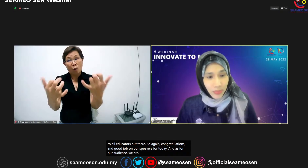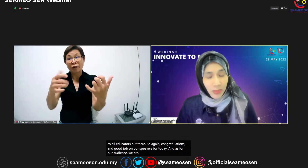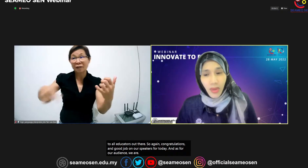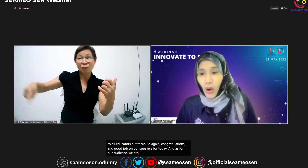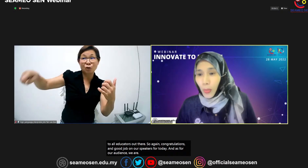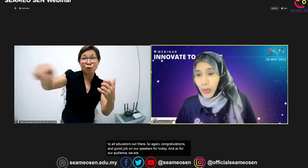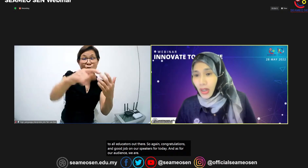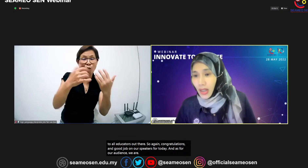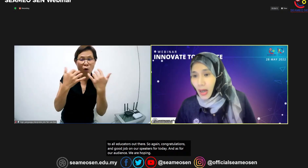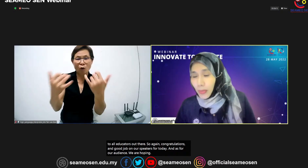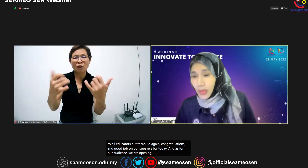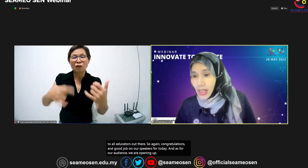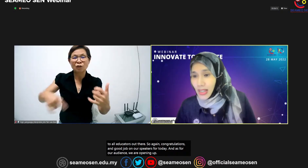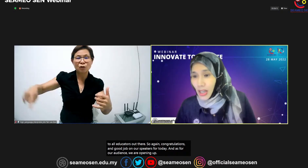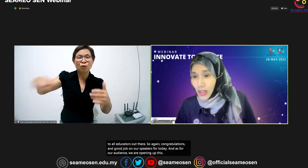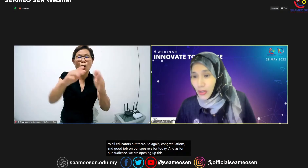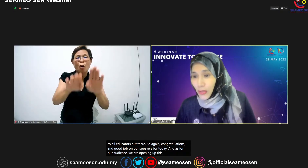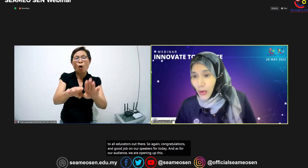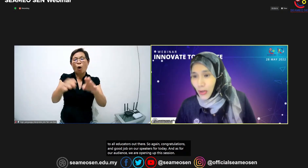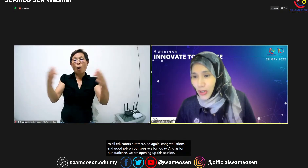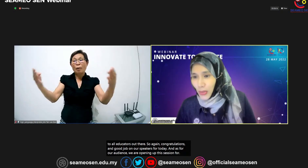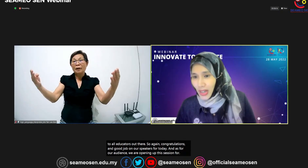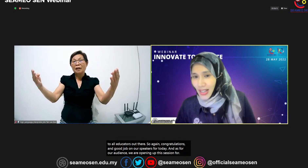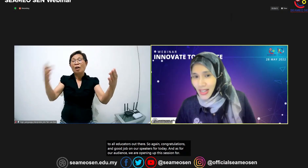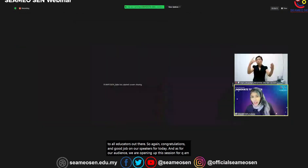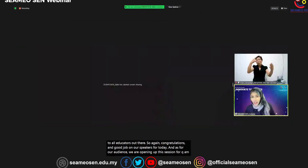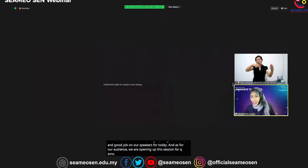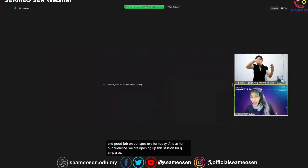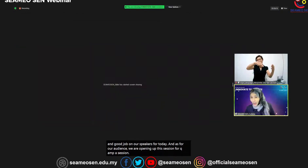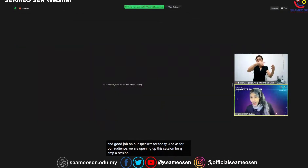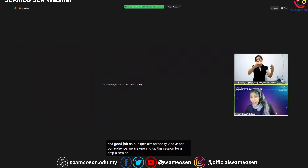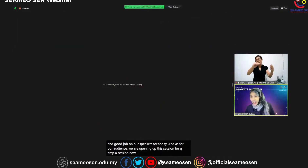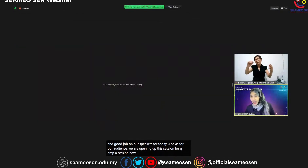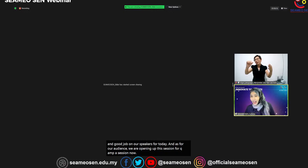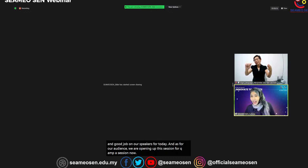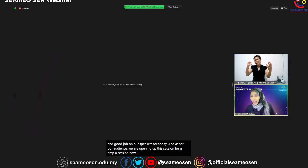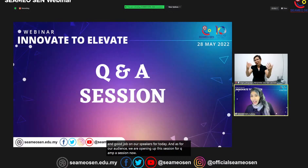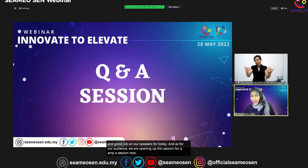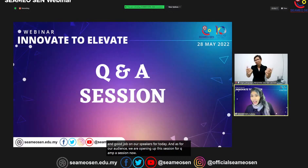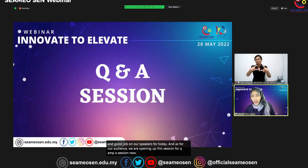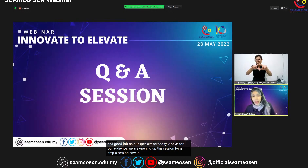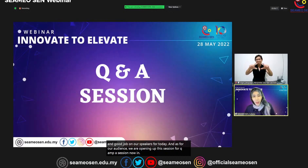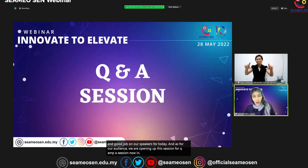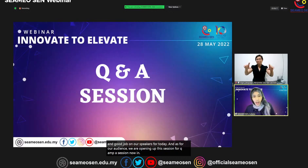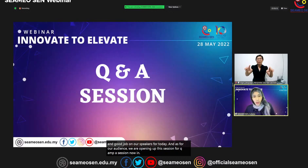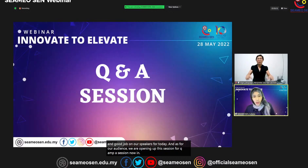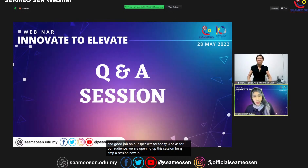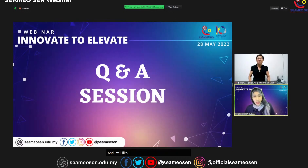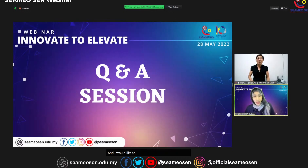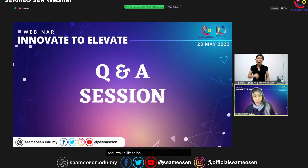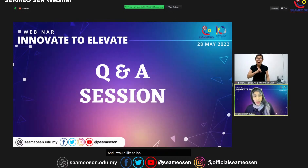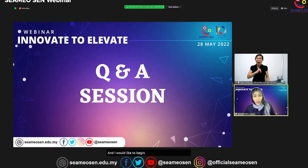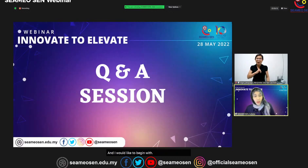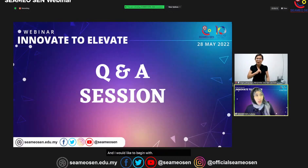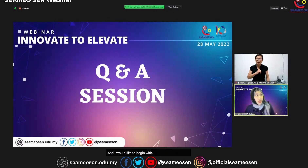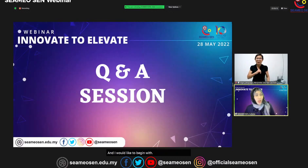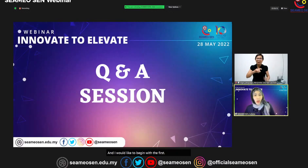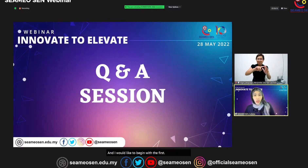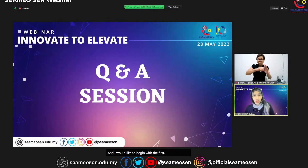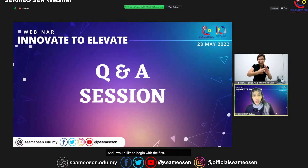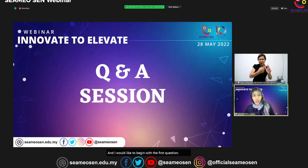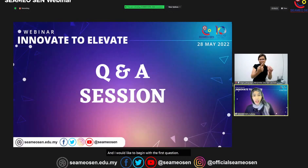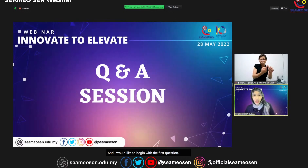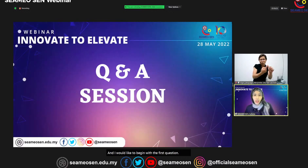are opening up the session for Q&A session now. And I would like to begin with the